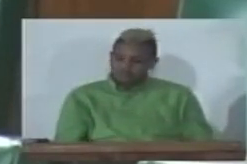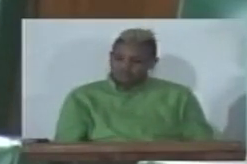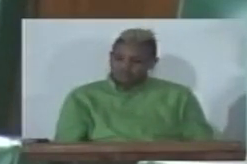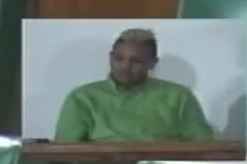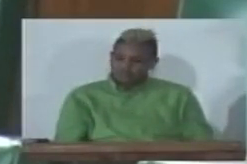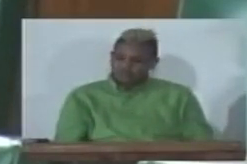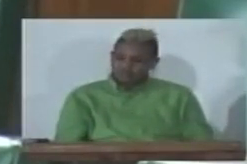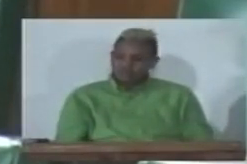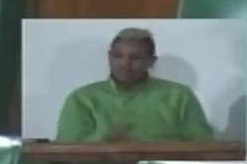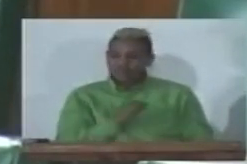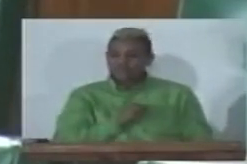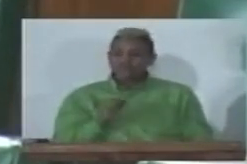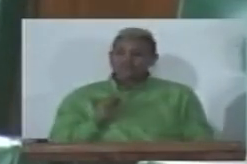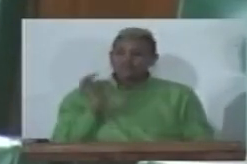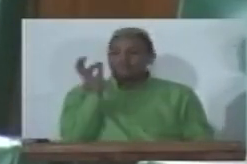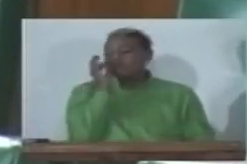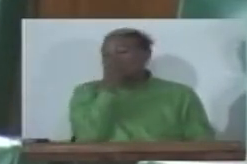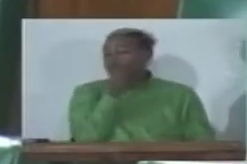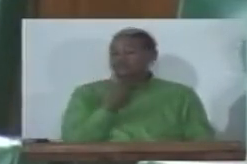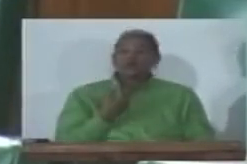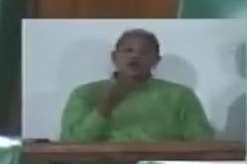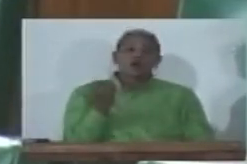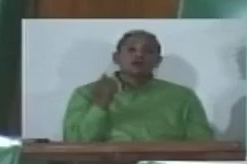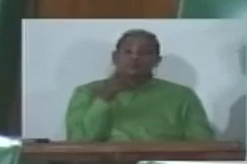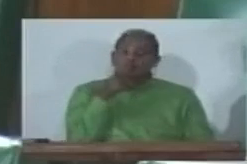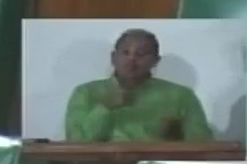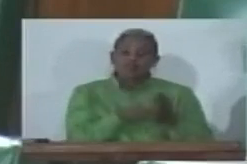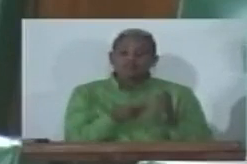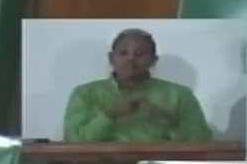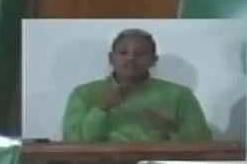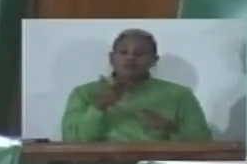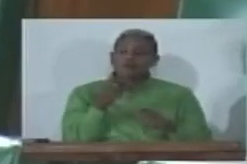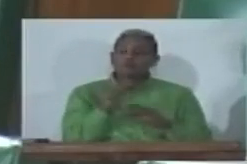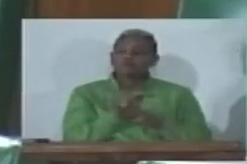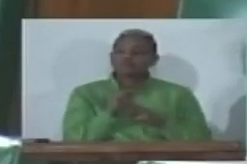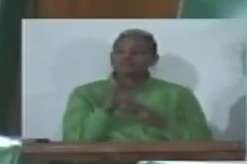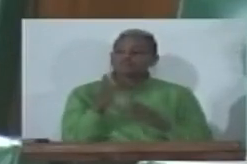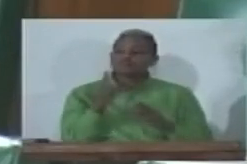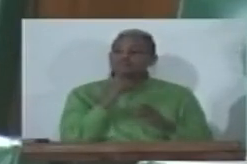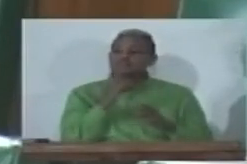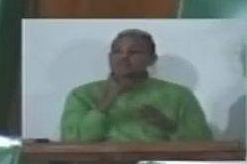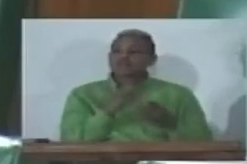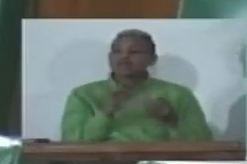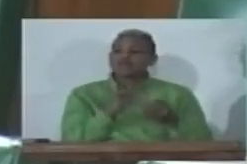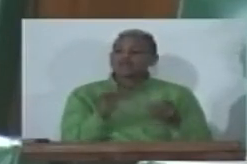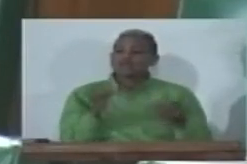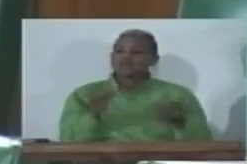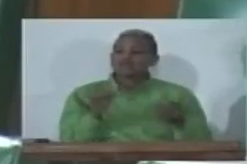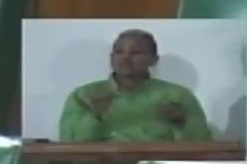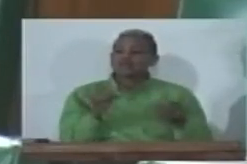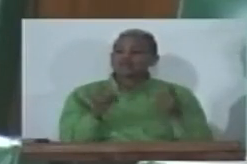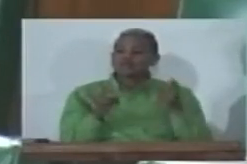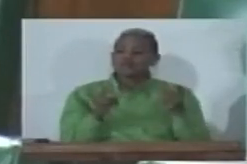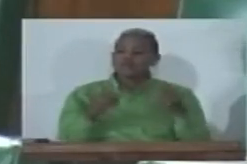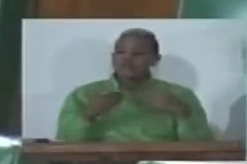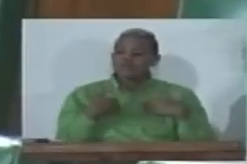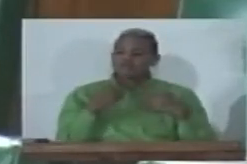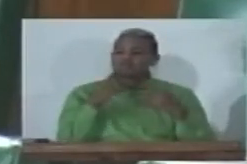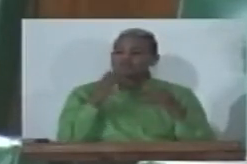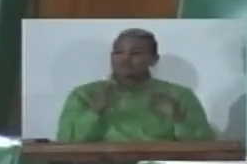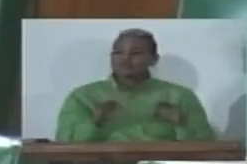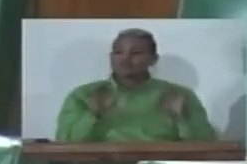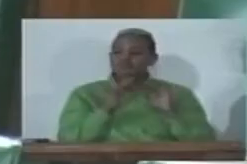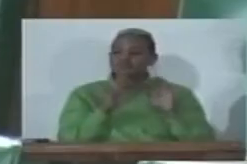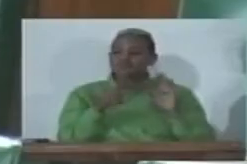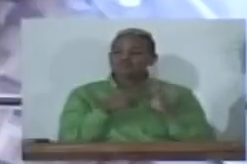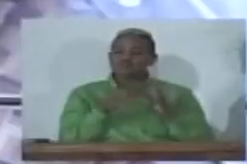Senator Morris, I got a letter from the ministry that indicates that you have some fundamental role